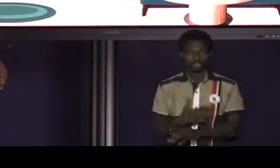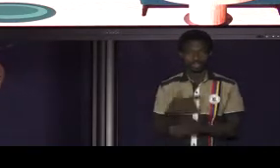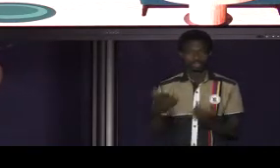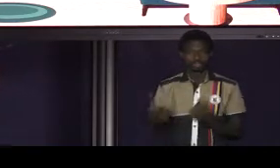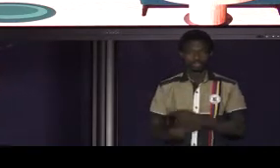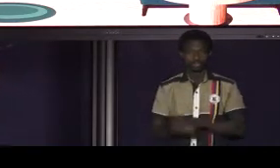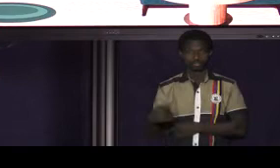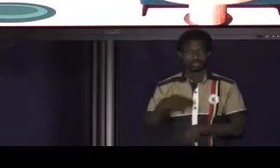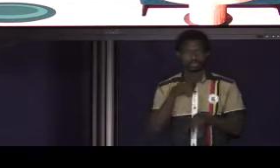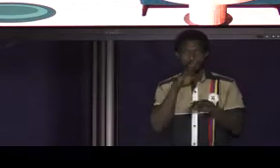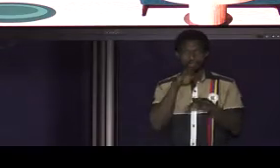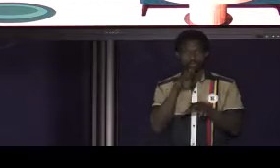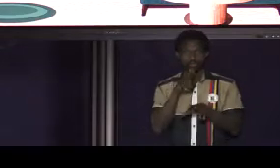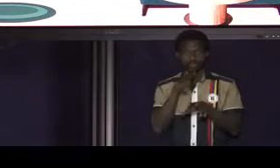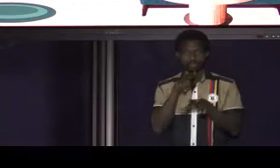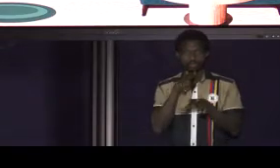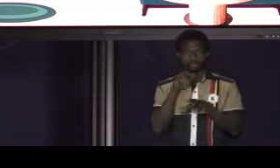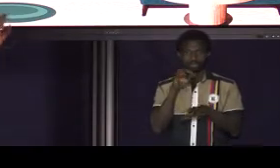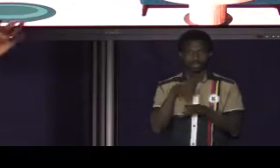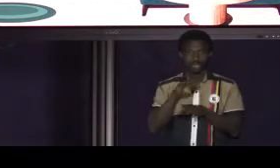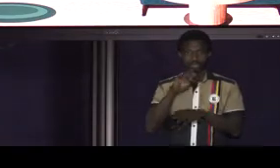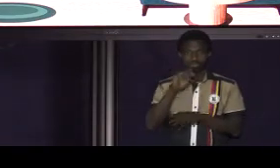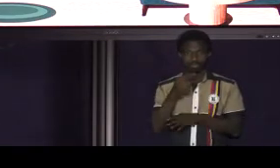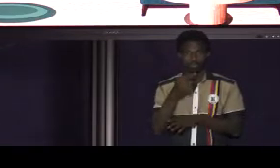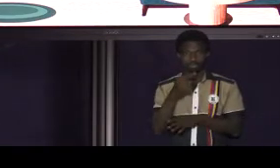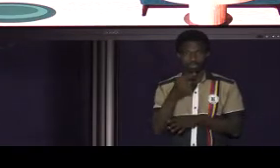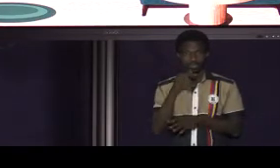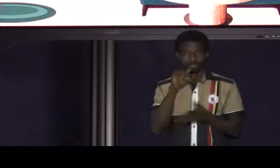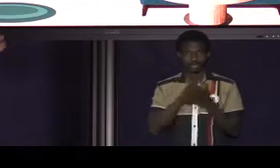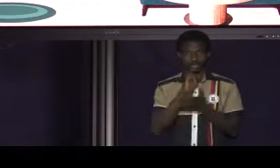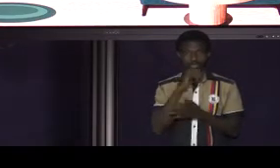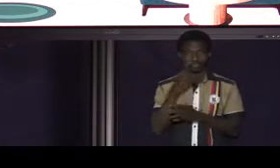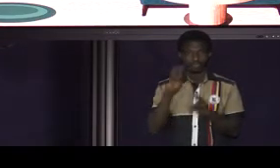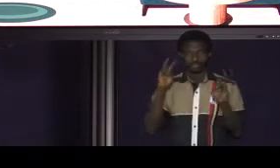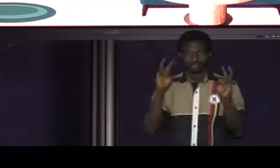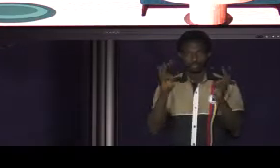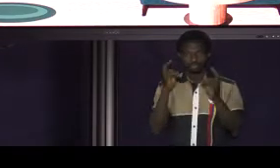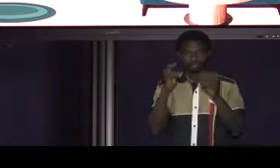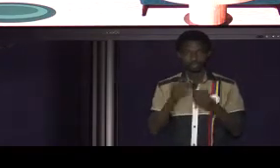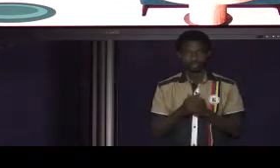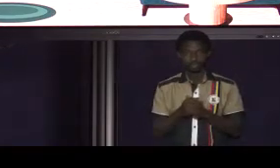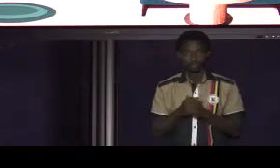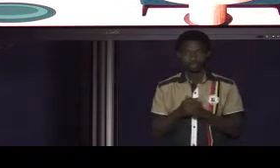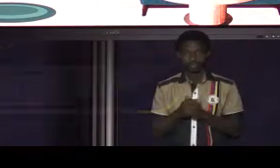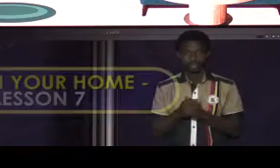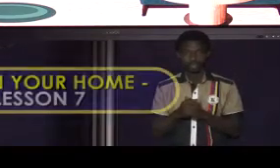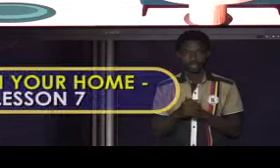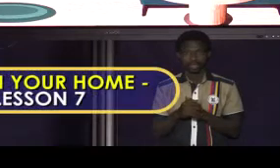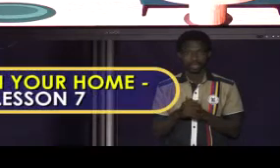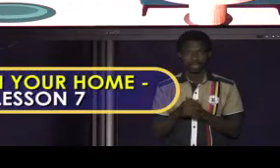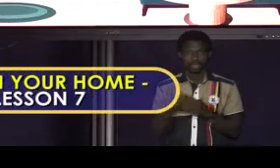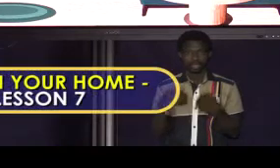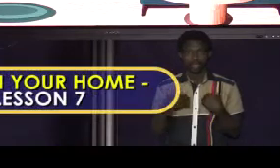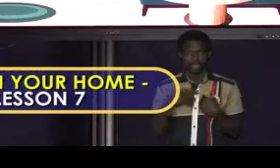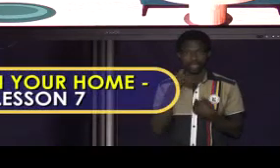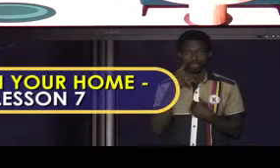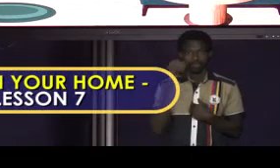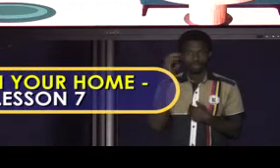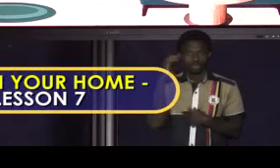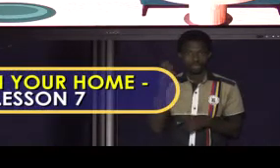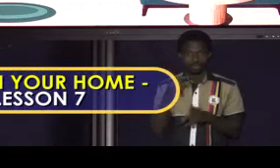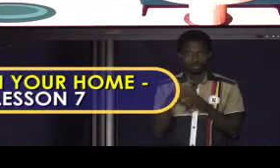at punctuation. Yes, that's the topic for today, punctuation. Have you ever heard the word